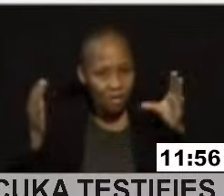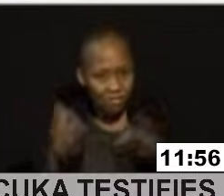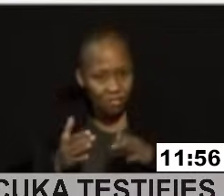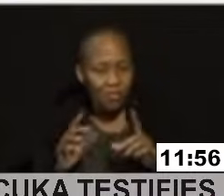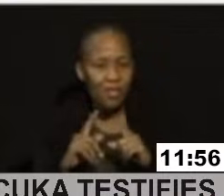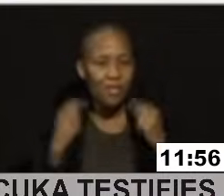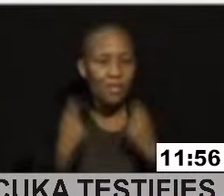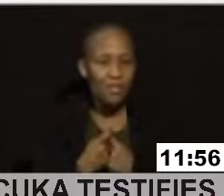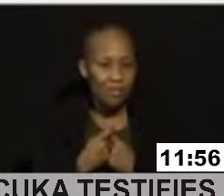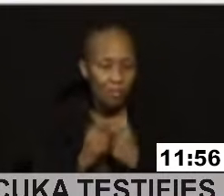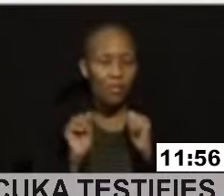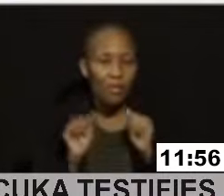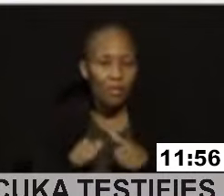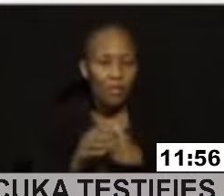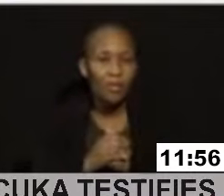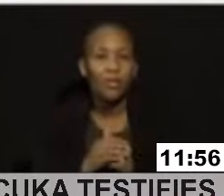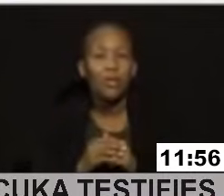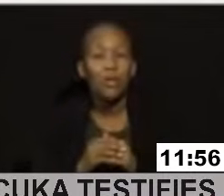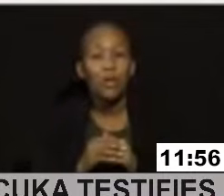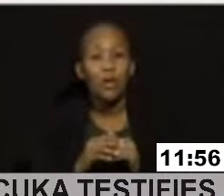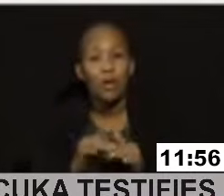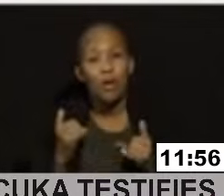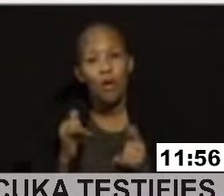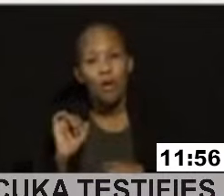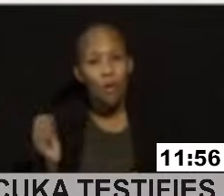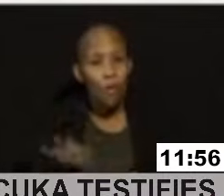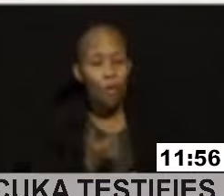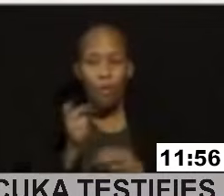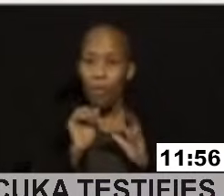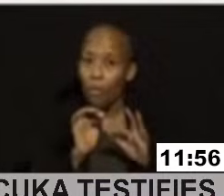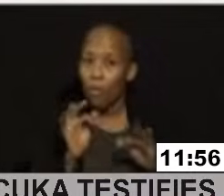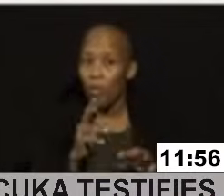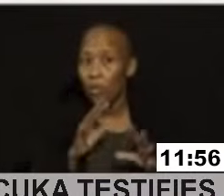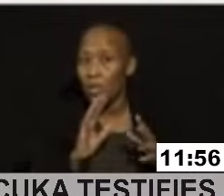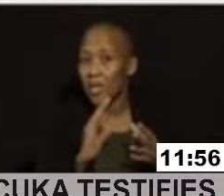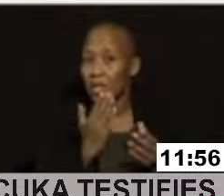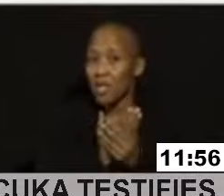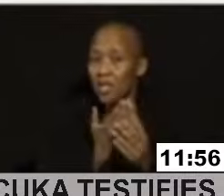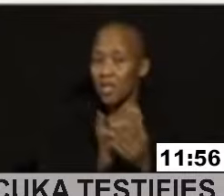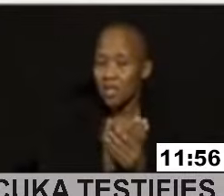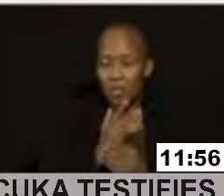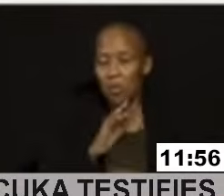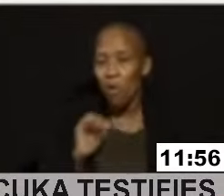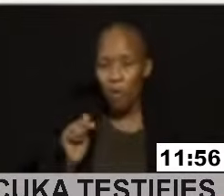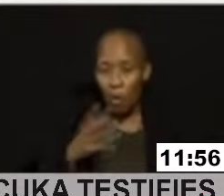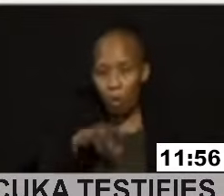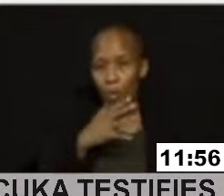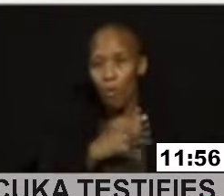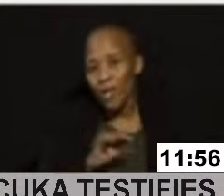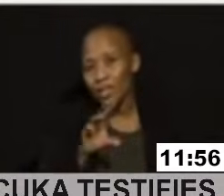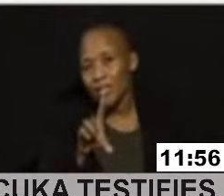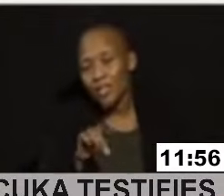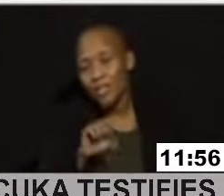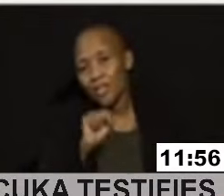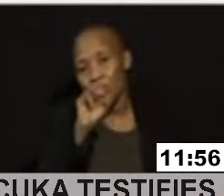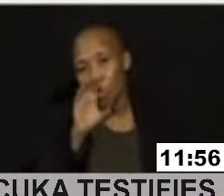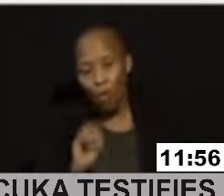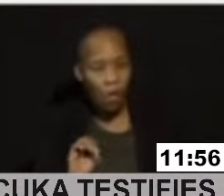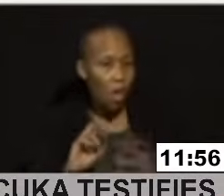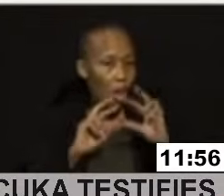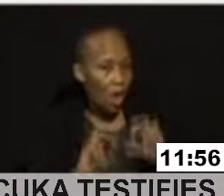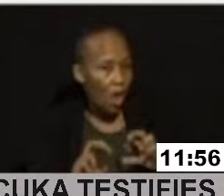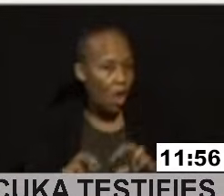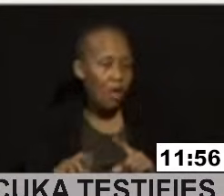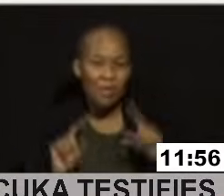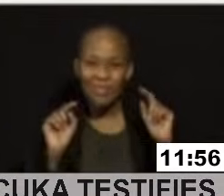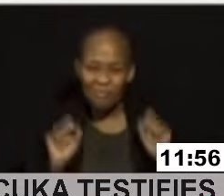And everybody wanted all their cases to be investigated by the DSO, and it just was not possible. We didn't